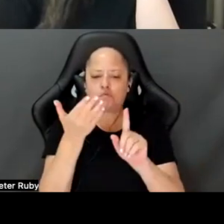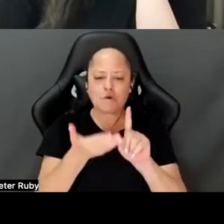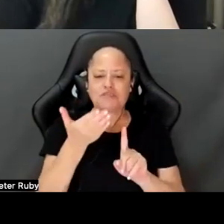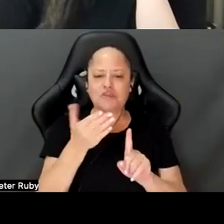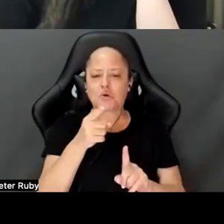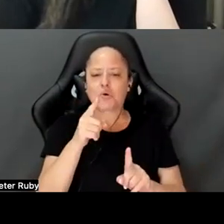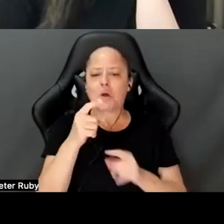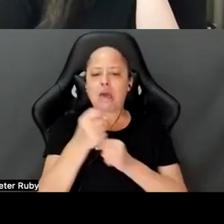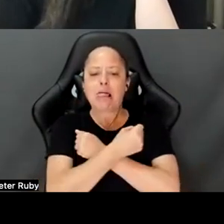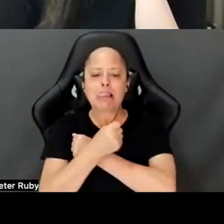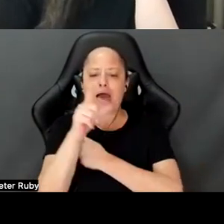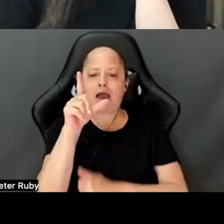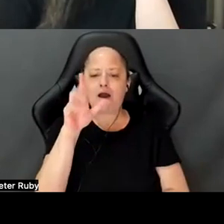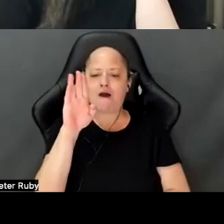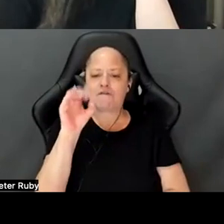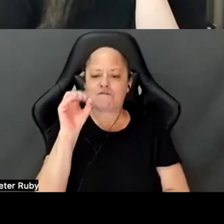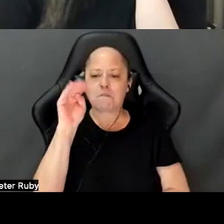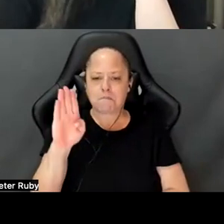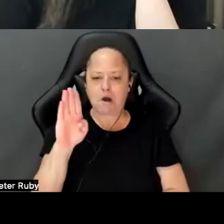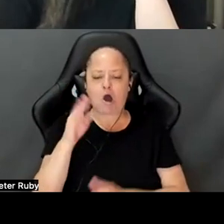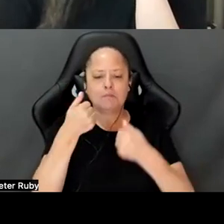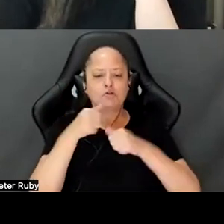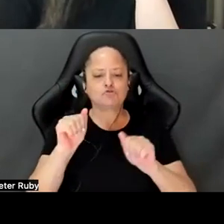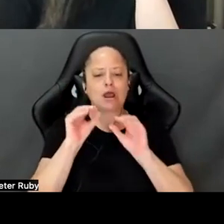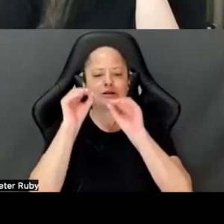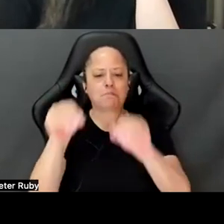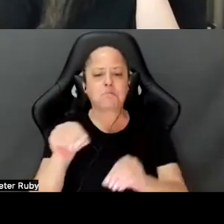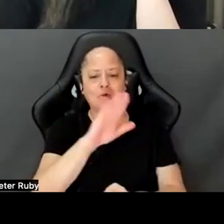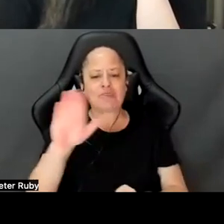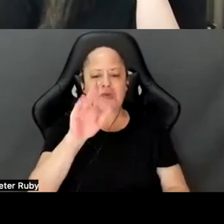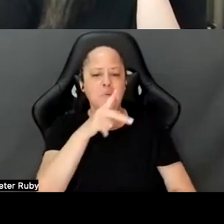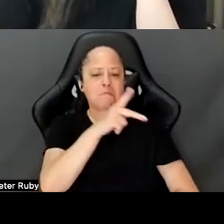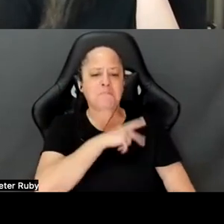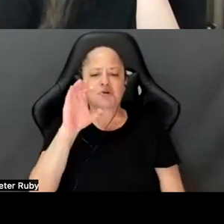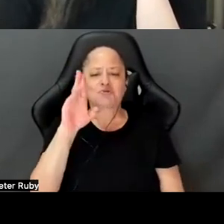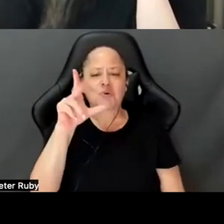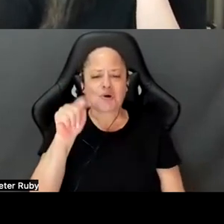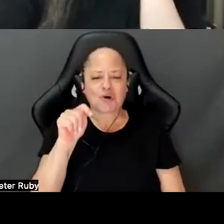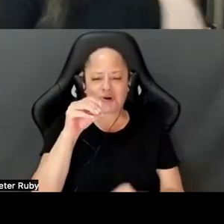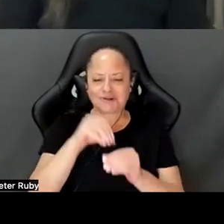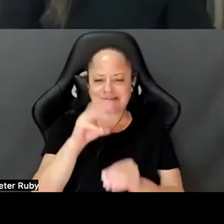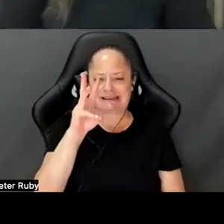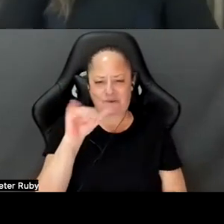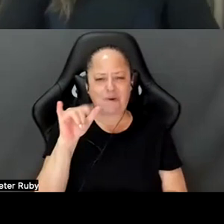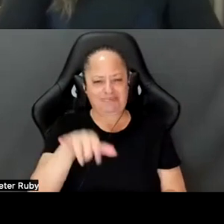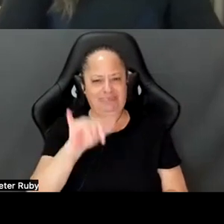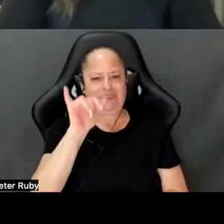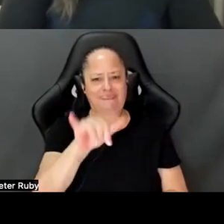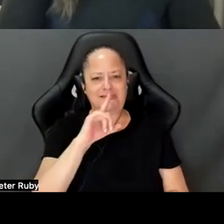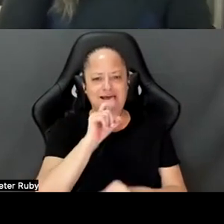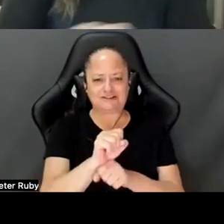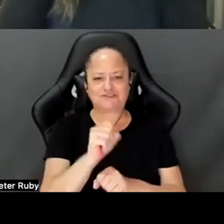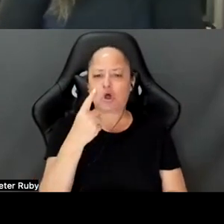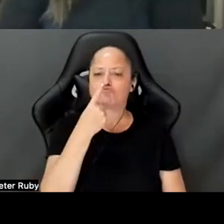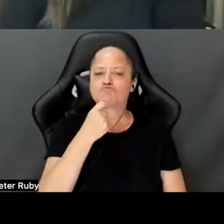love bombing you, like they're kind of trying to bring you into their own personal cult in a way. And that's a red flag. I